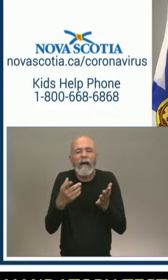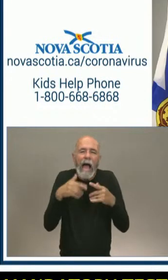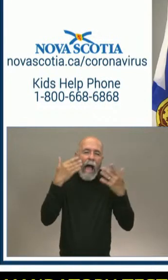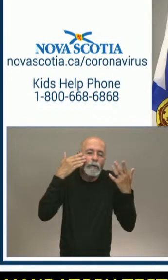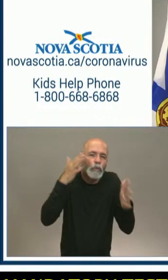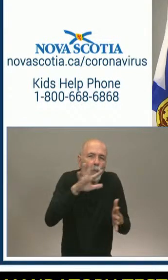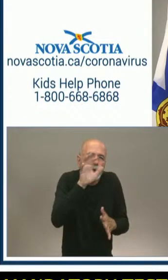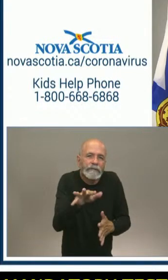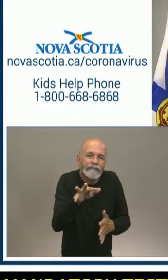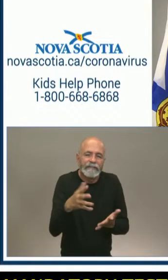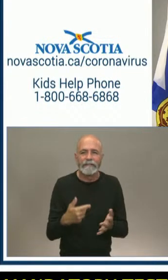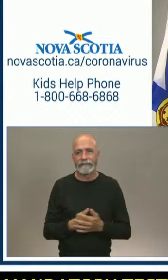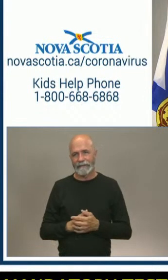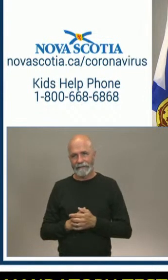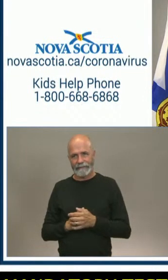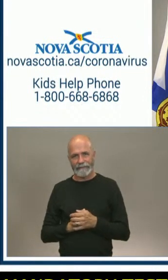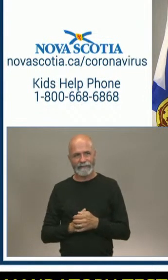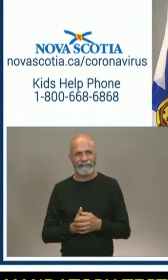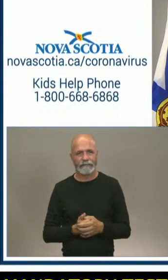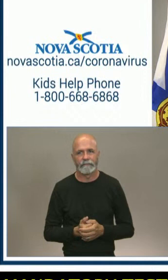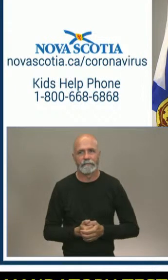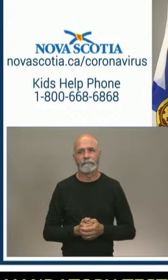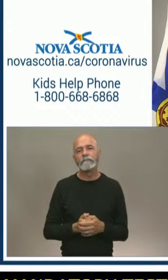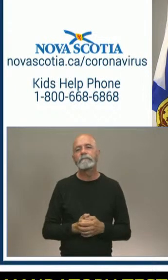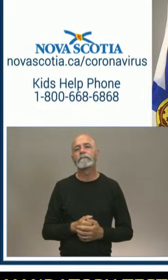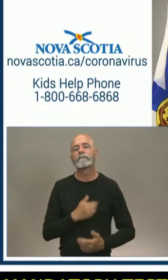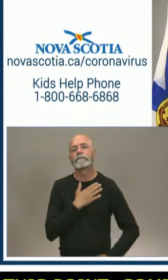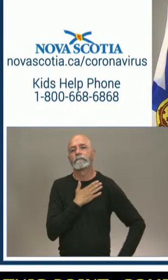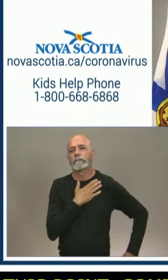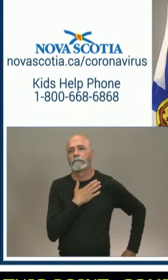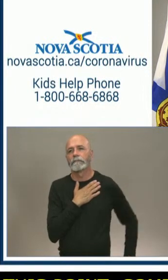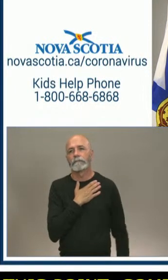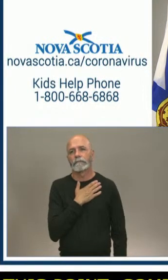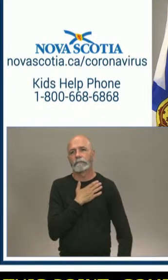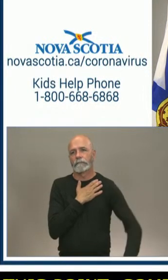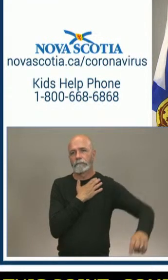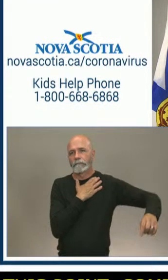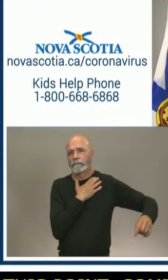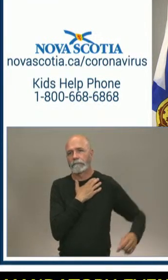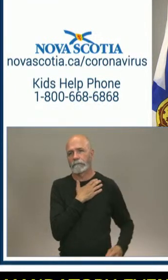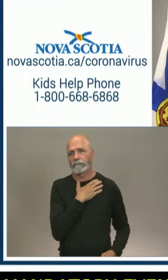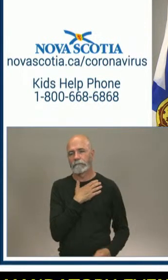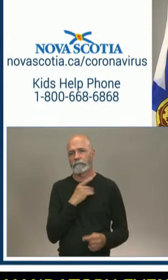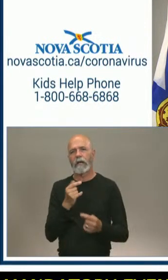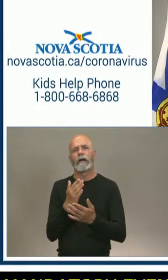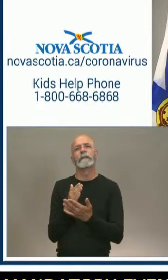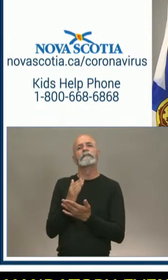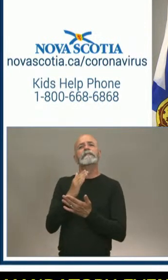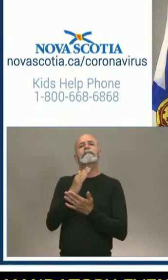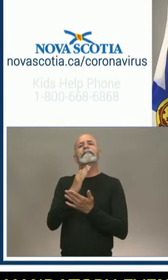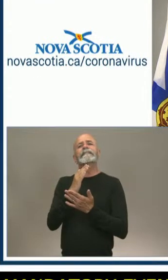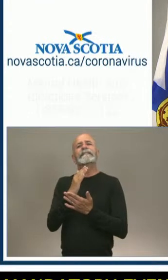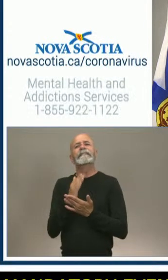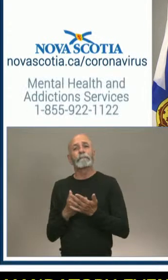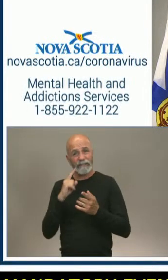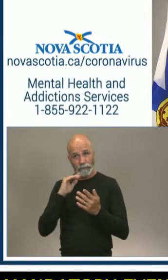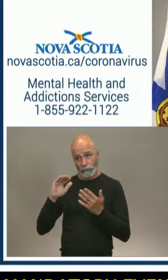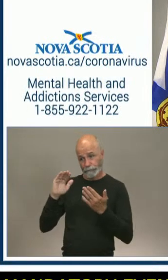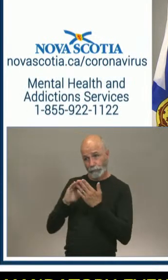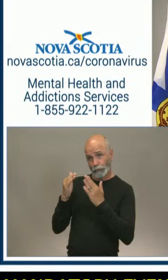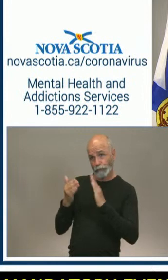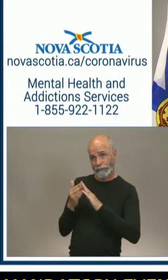Blair. Thank you. Earlier, you indicated that there was some communities that you saw the shots, the